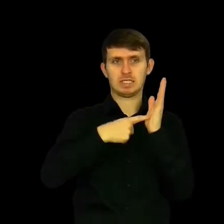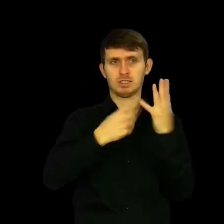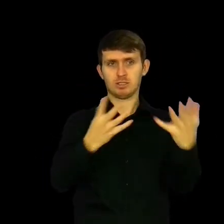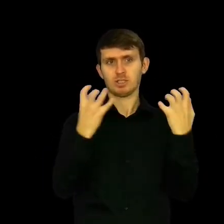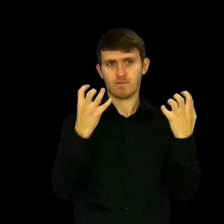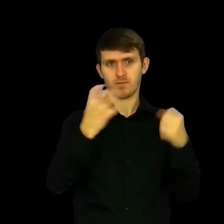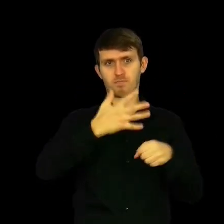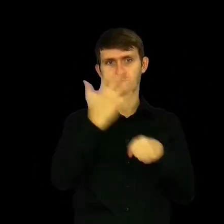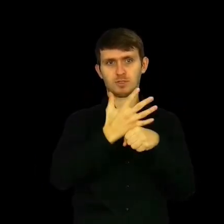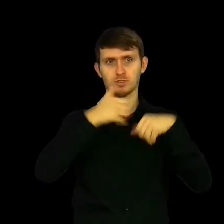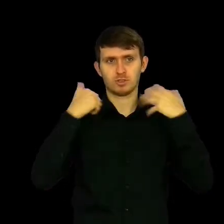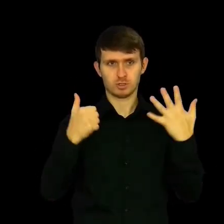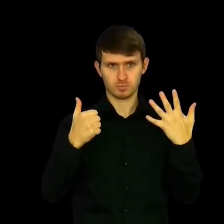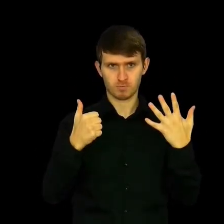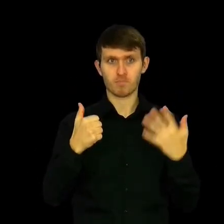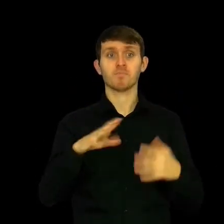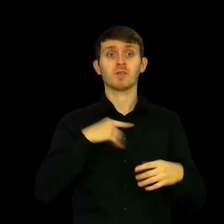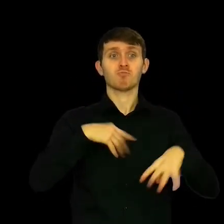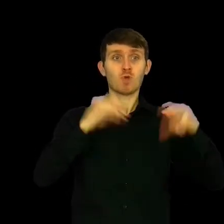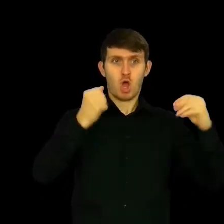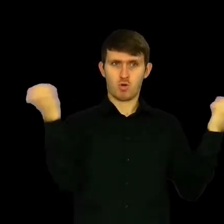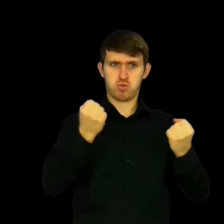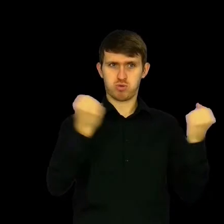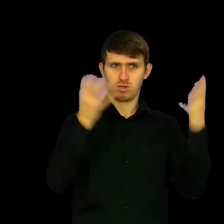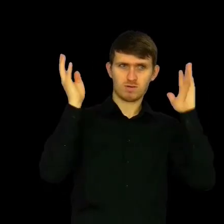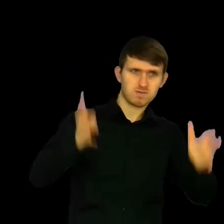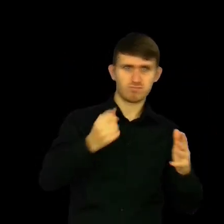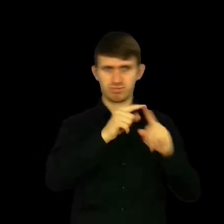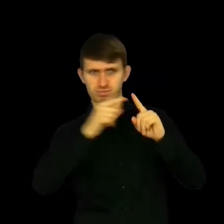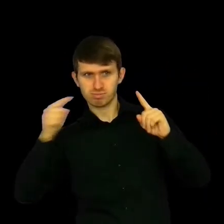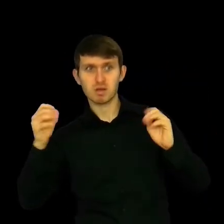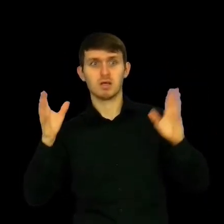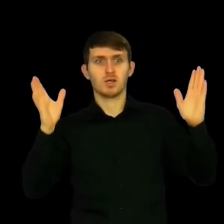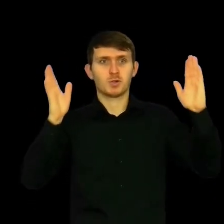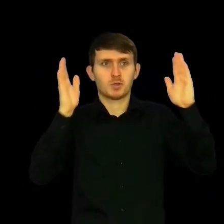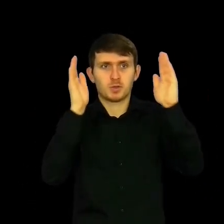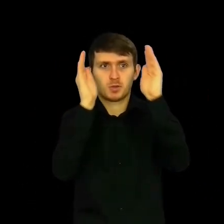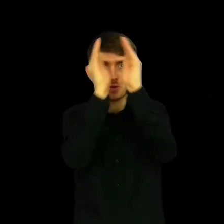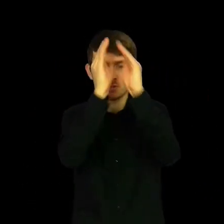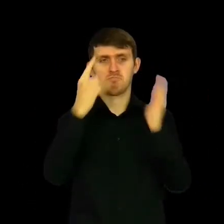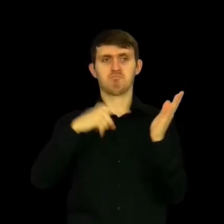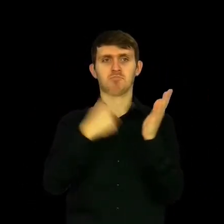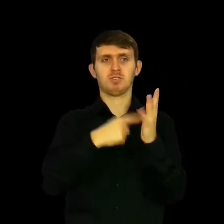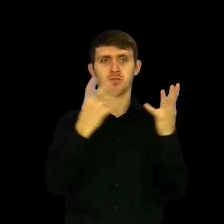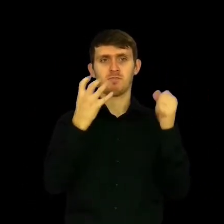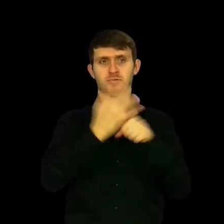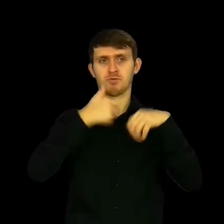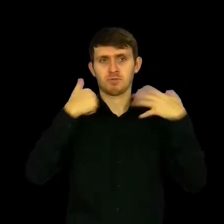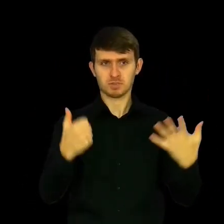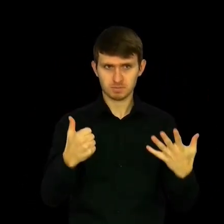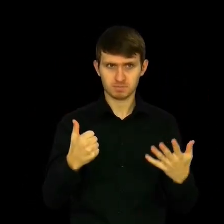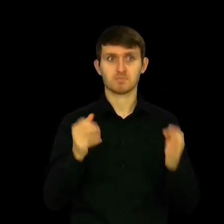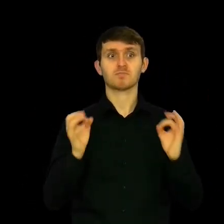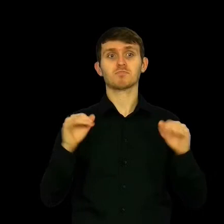1,956. Let me scroll up a little bit. So it's 1,956. So my original problem has now been reduced to 1,956